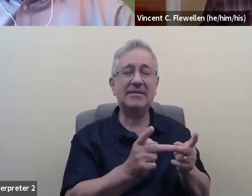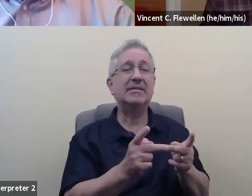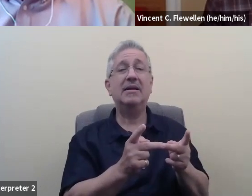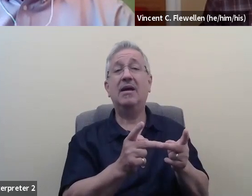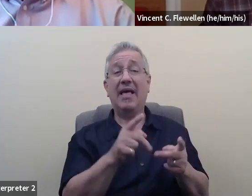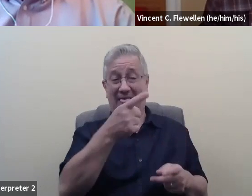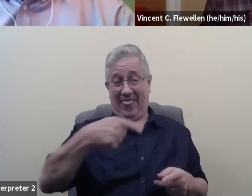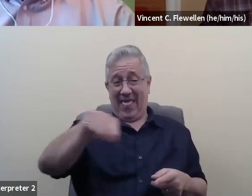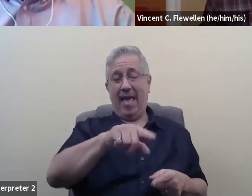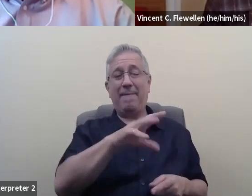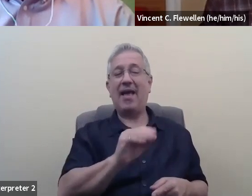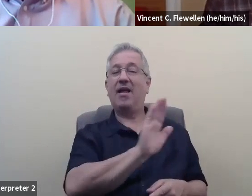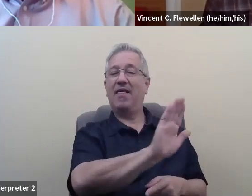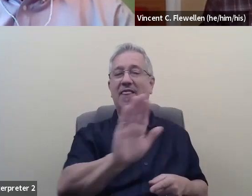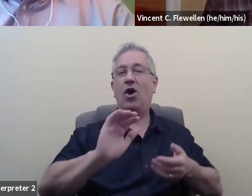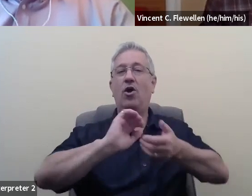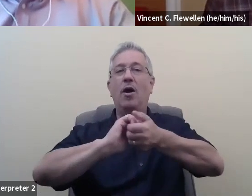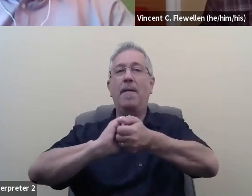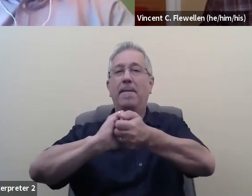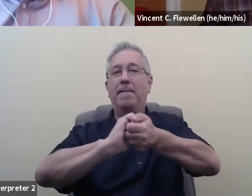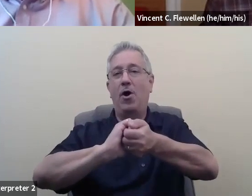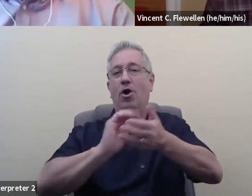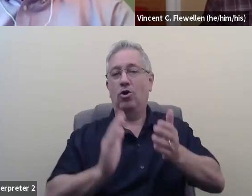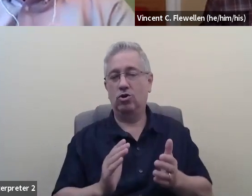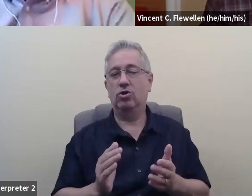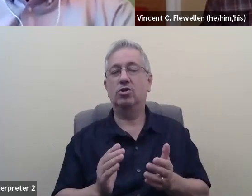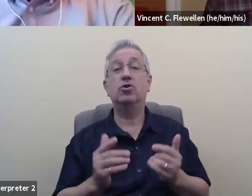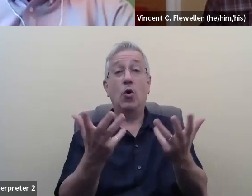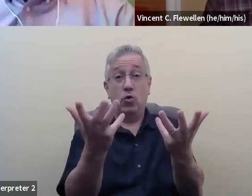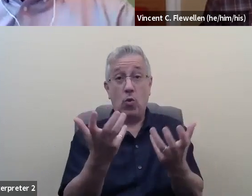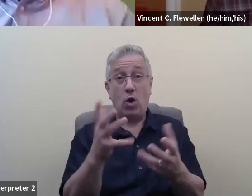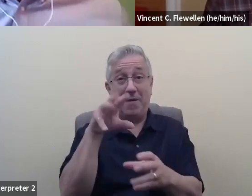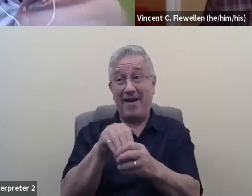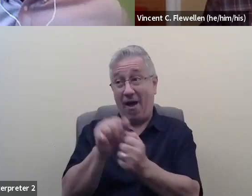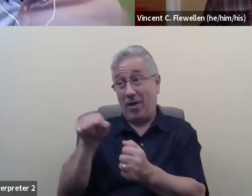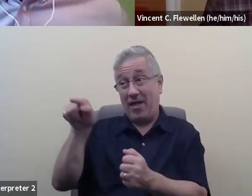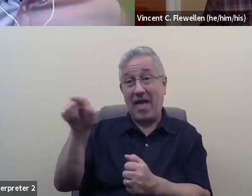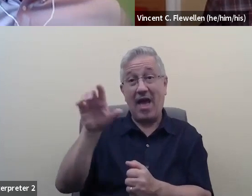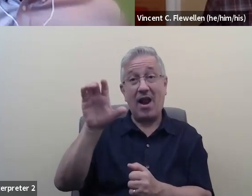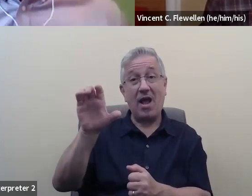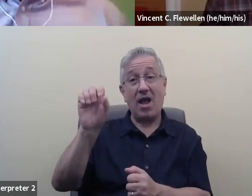well. To get involved, you can email me. So it's